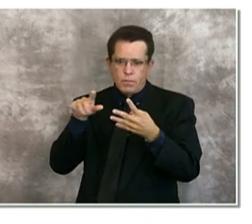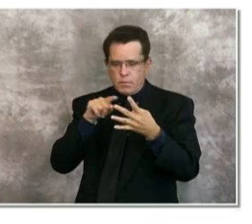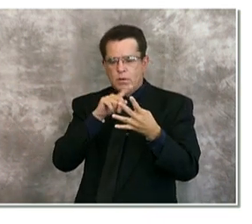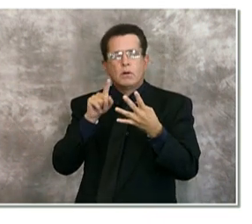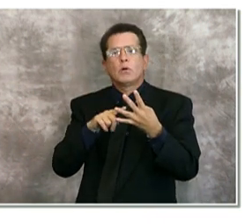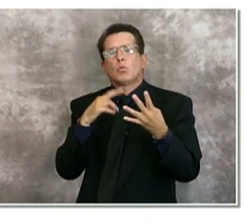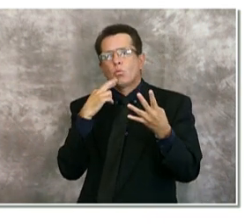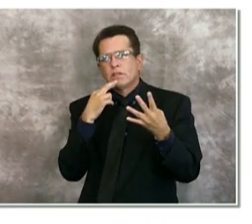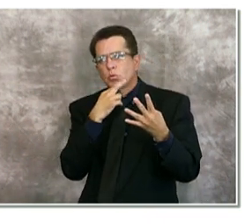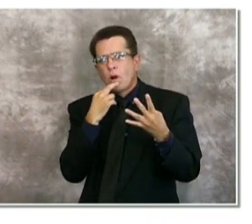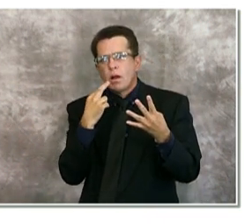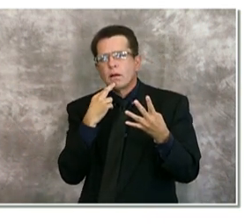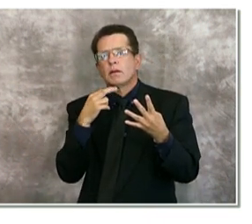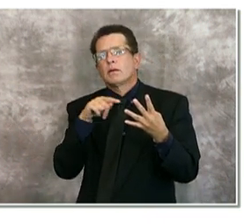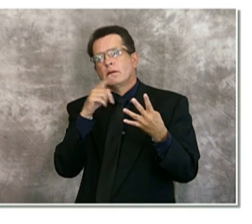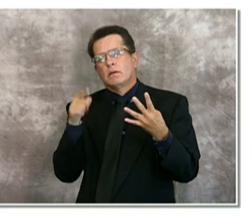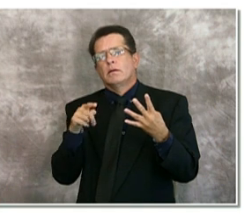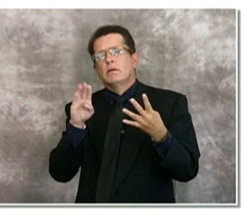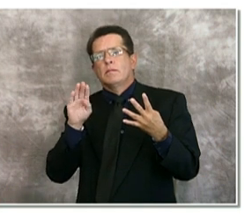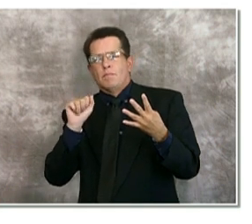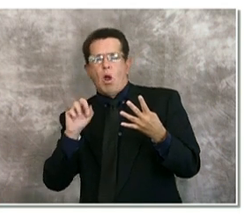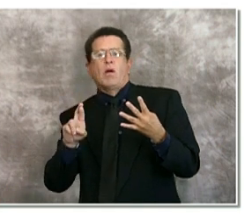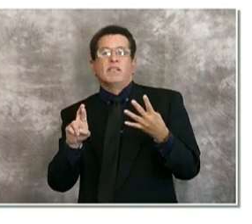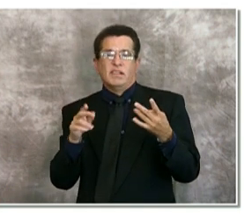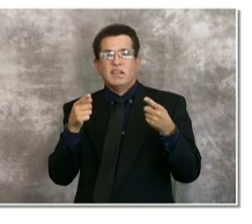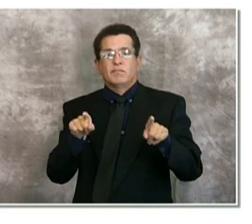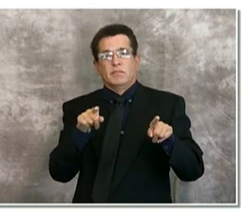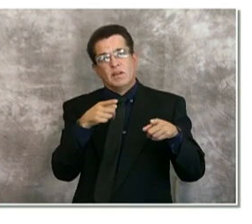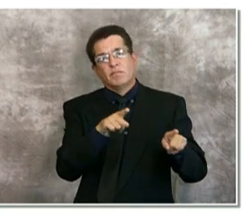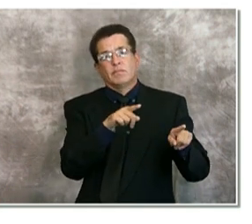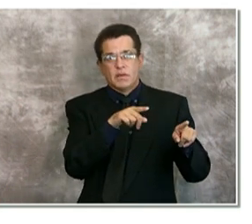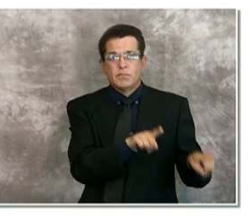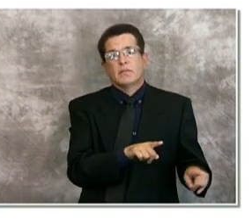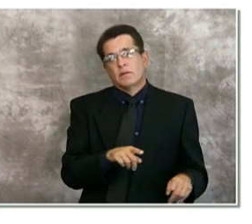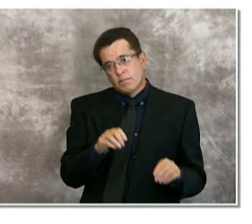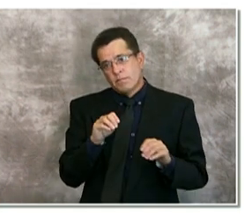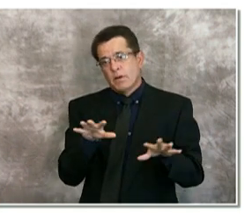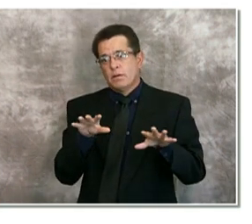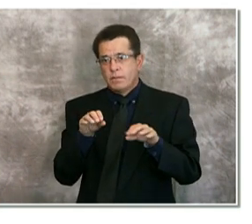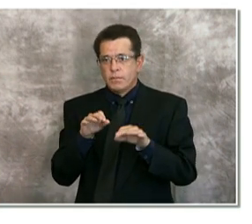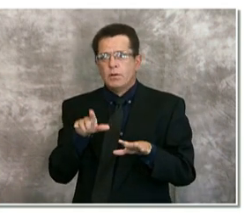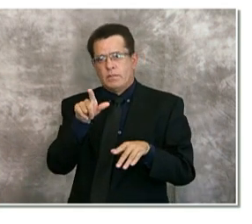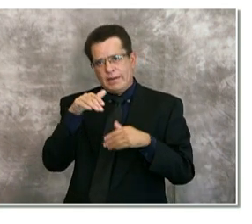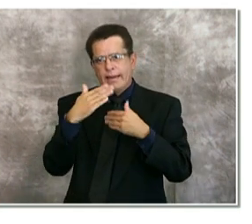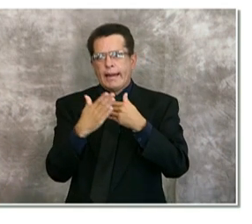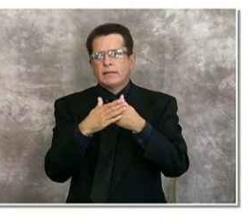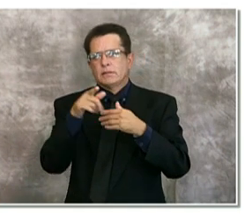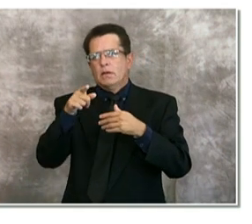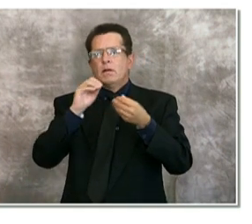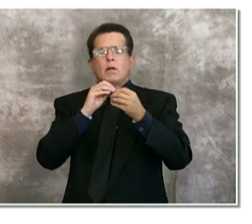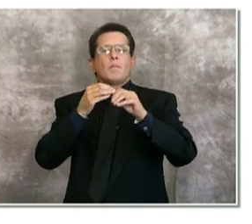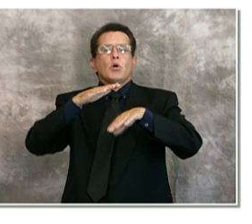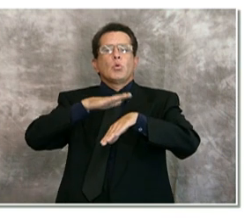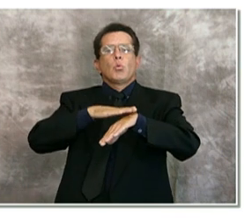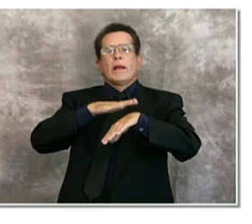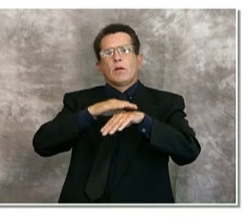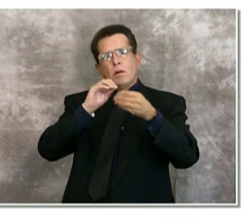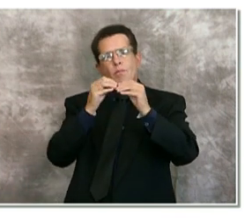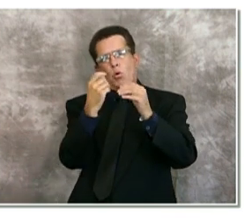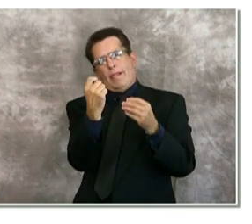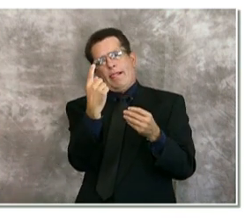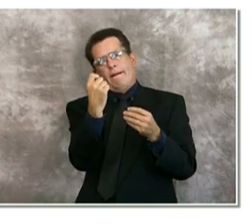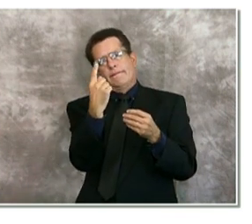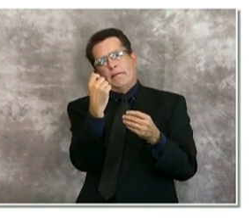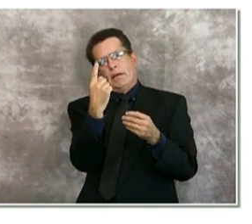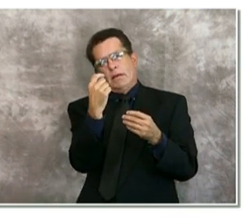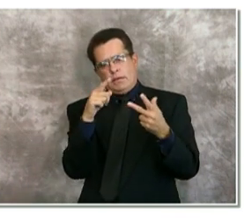in a restaurant/bar. In the next slide, this shows or is related to trigger number 11,